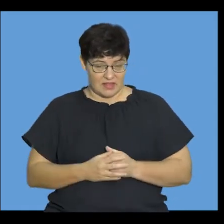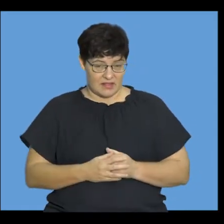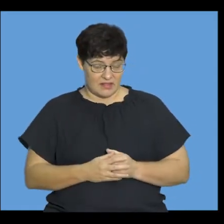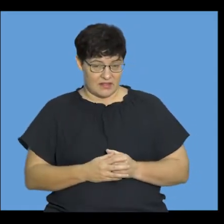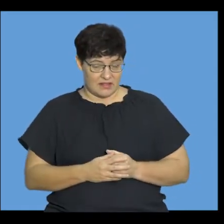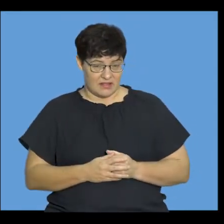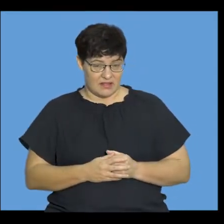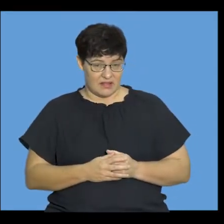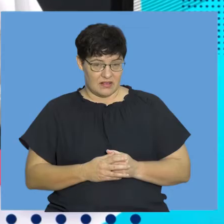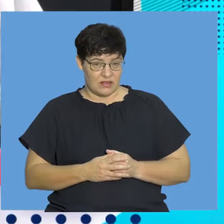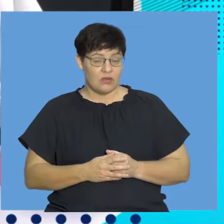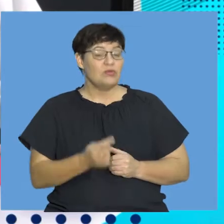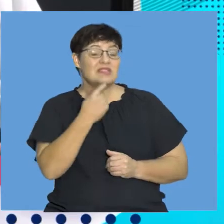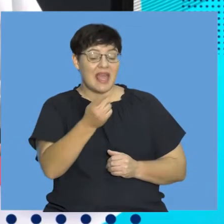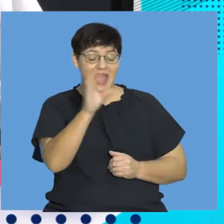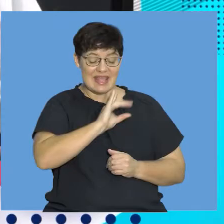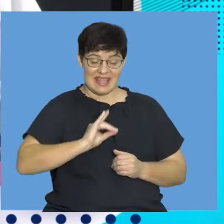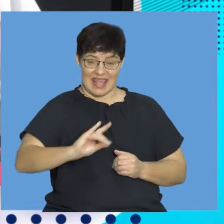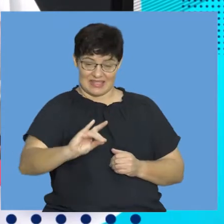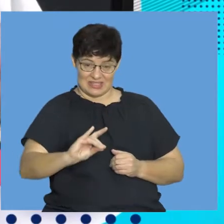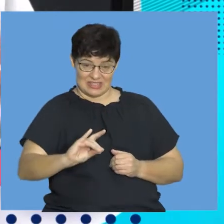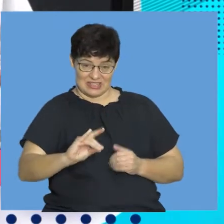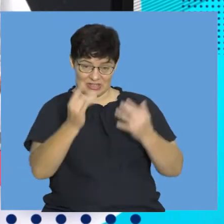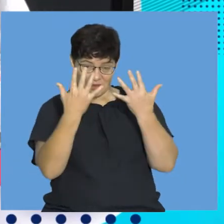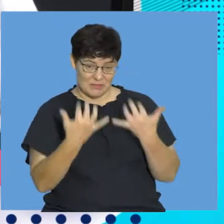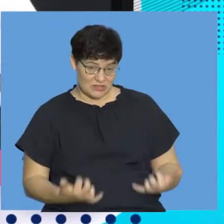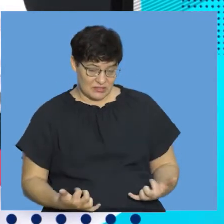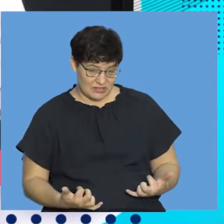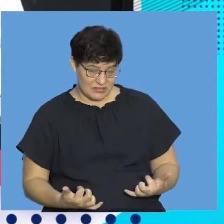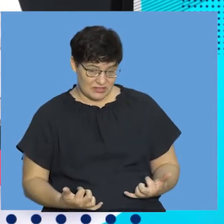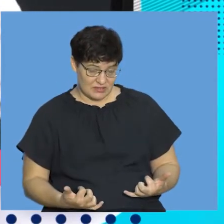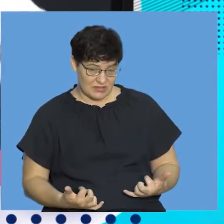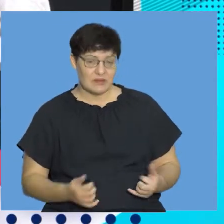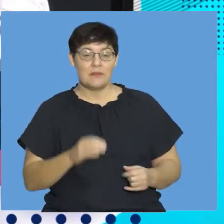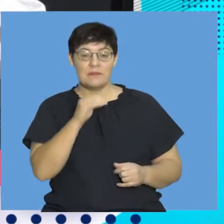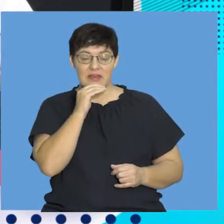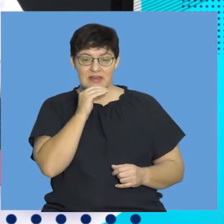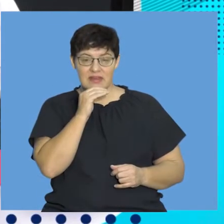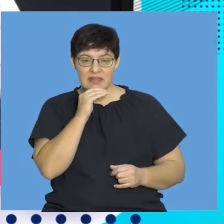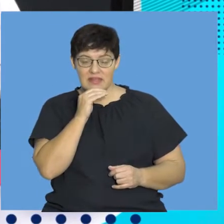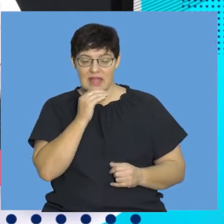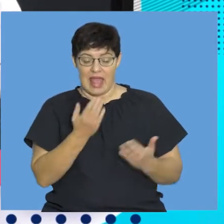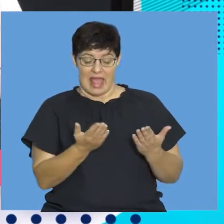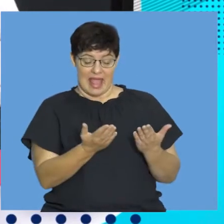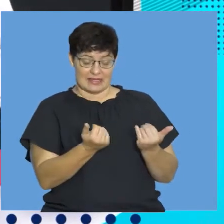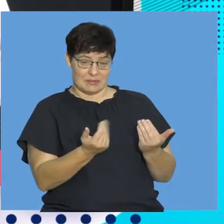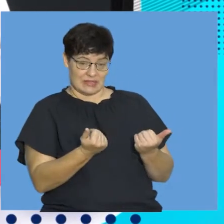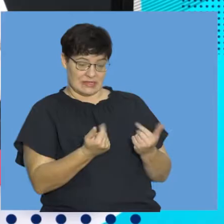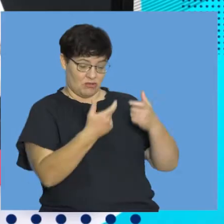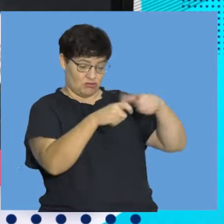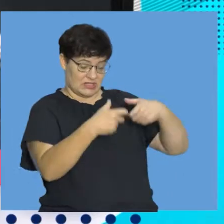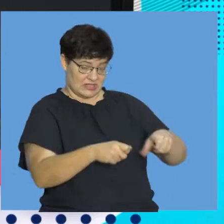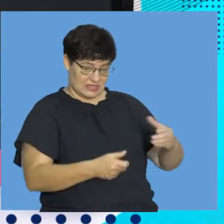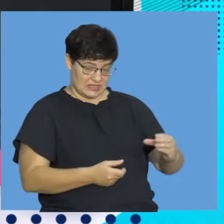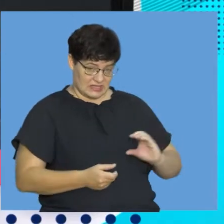about a cash budget, right? We're talking about expected receipts and